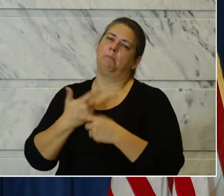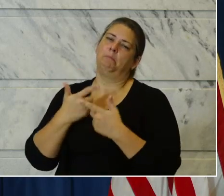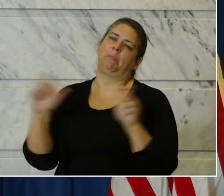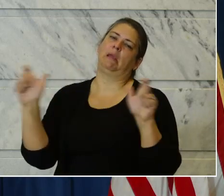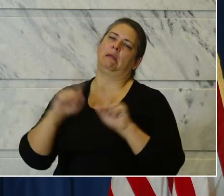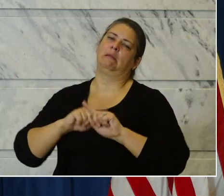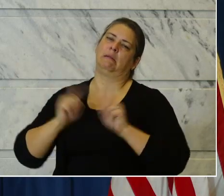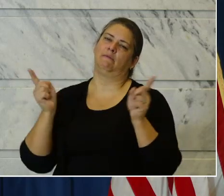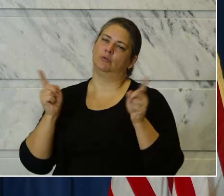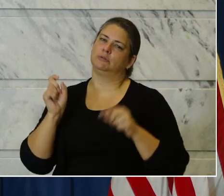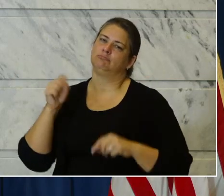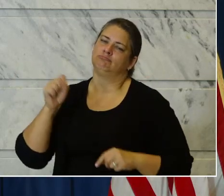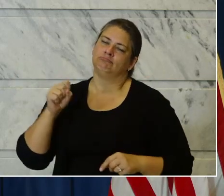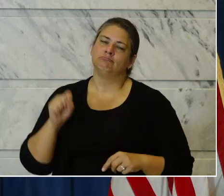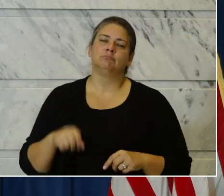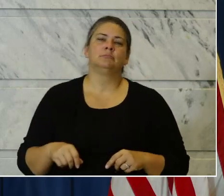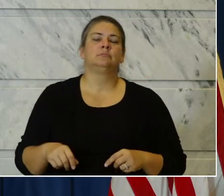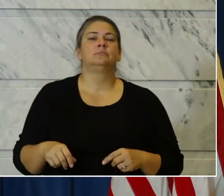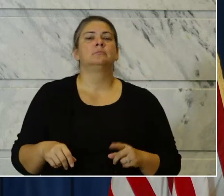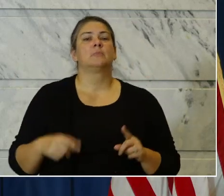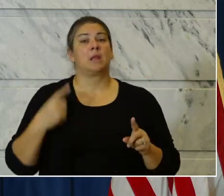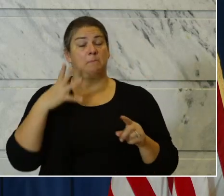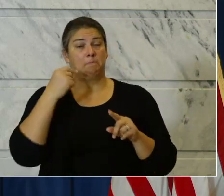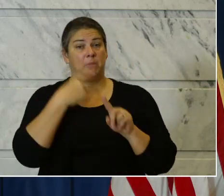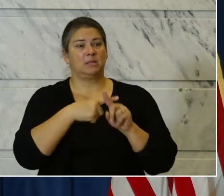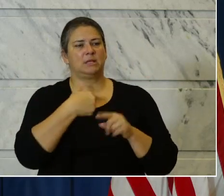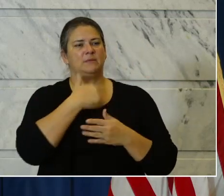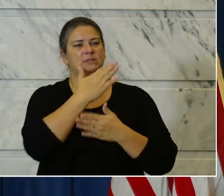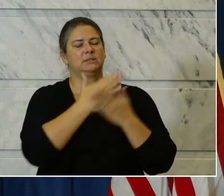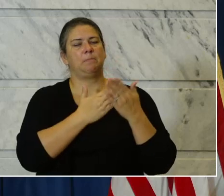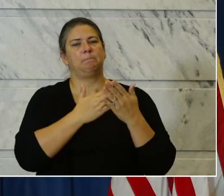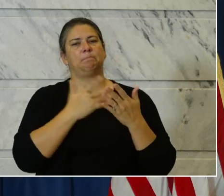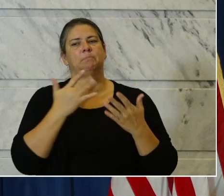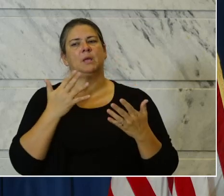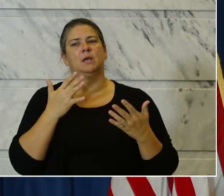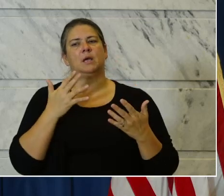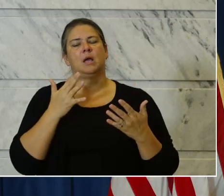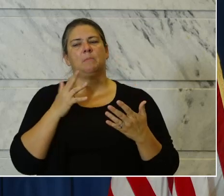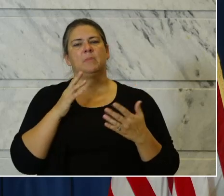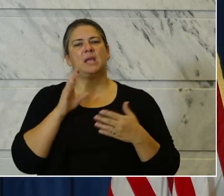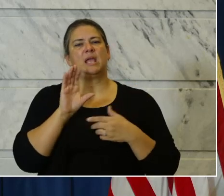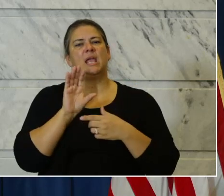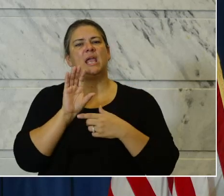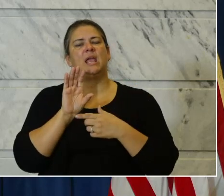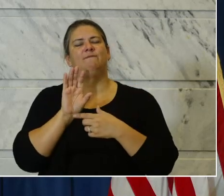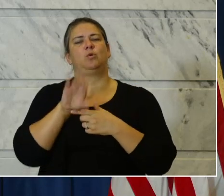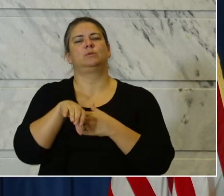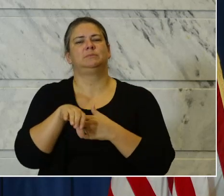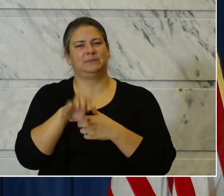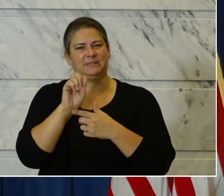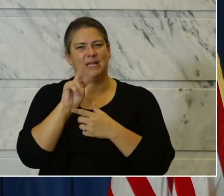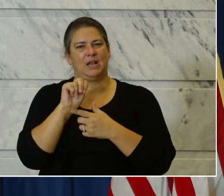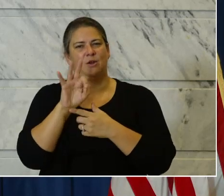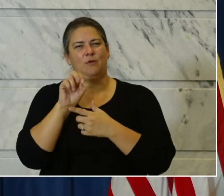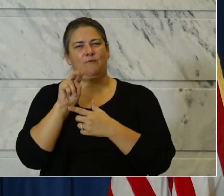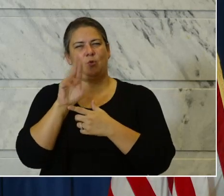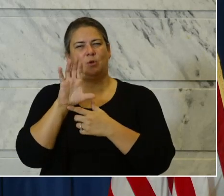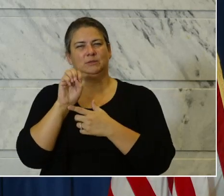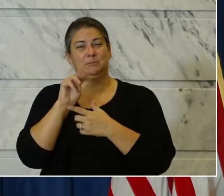some requests on some ordinance enforcement that I think we can work with folks on. But I think by and